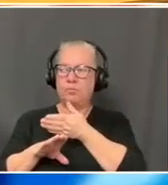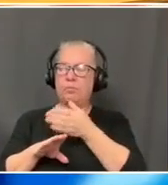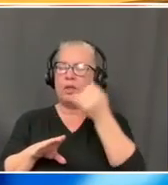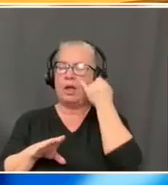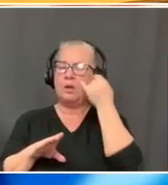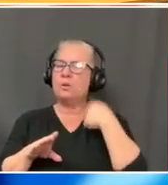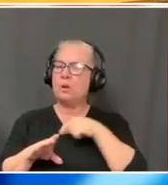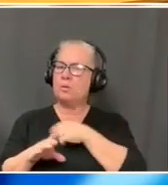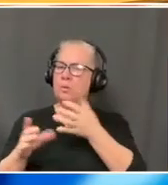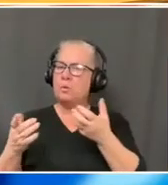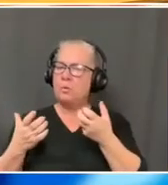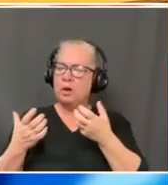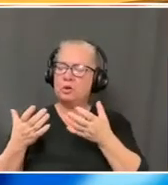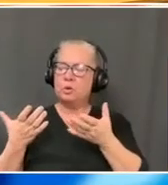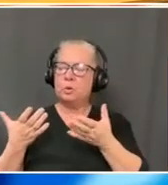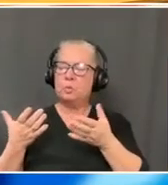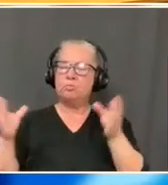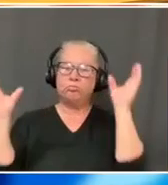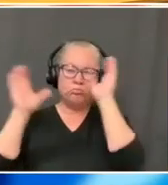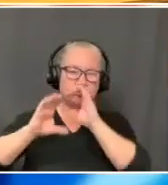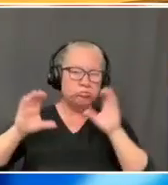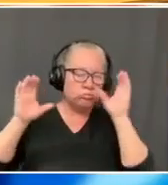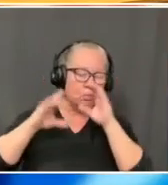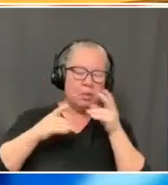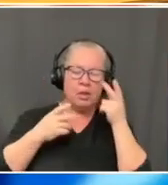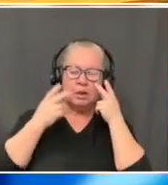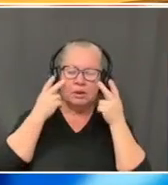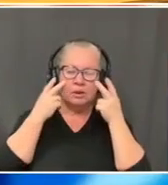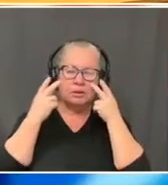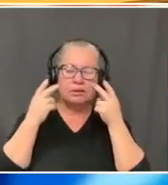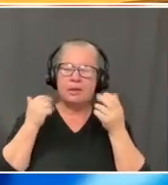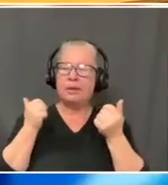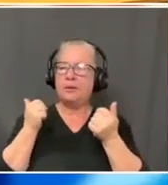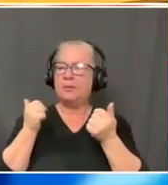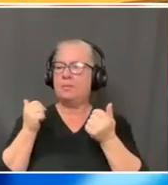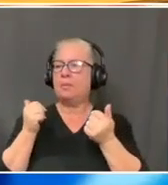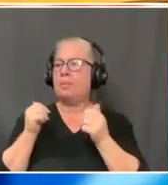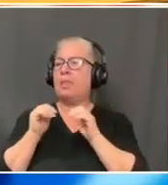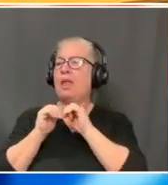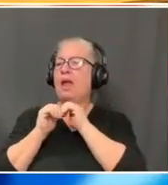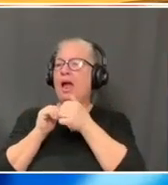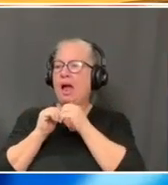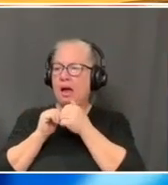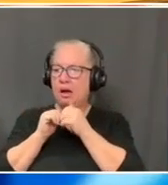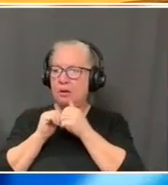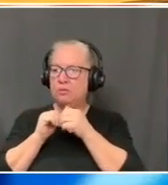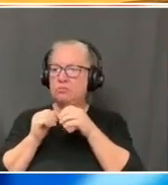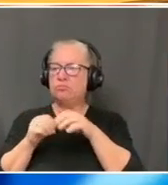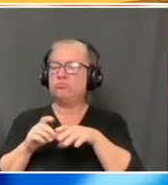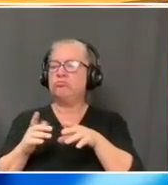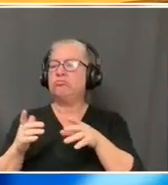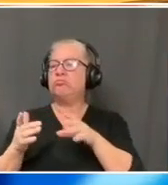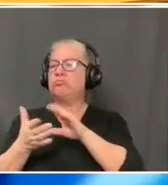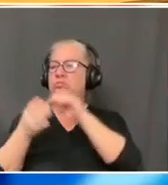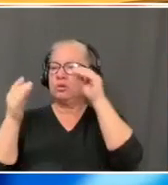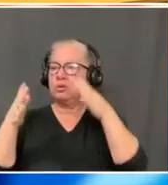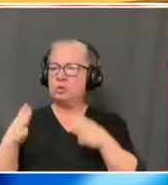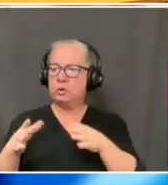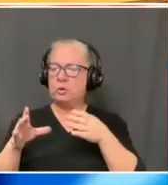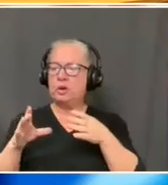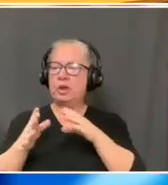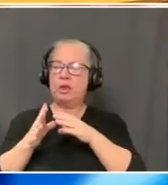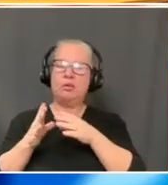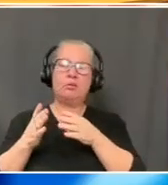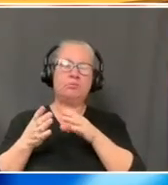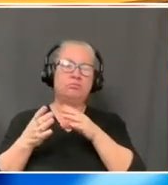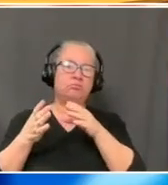the efficacy, the impact on student learning of those practices. But I do think it's important, to your point, that we always evaluate, especially